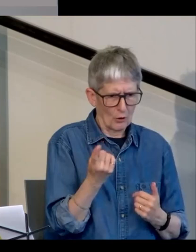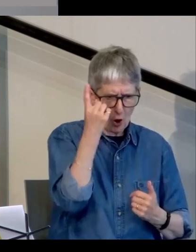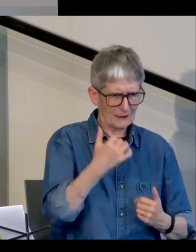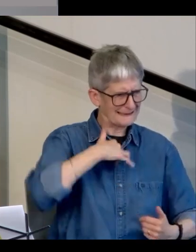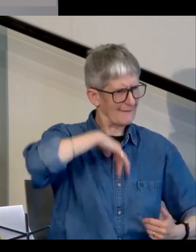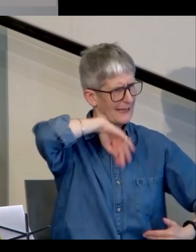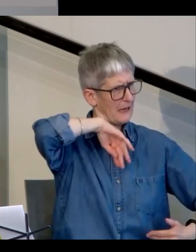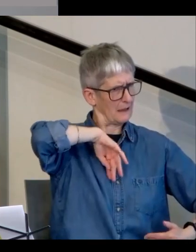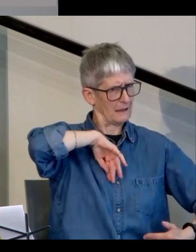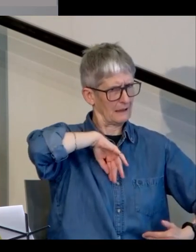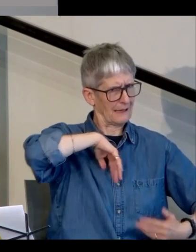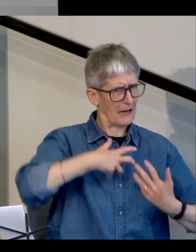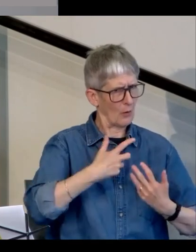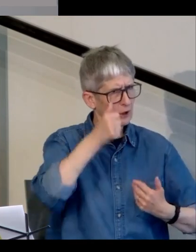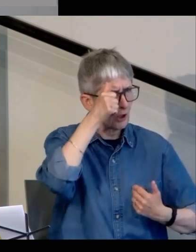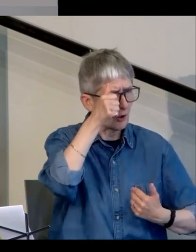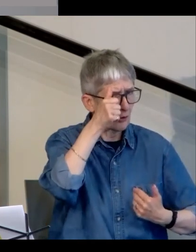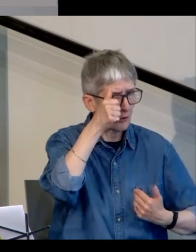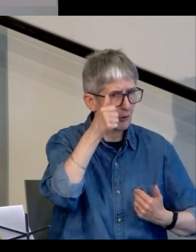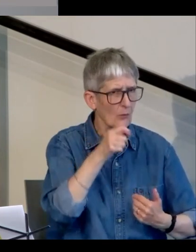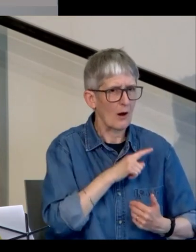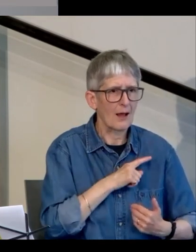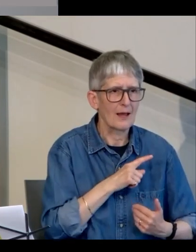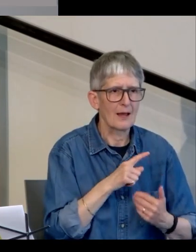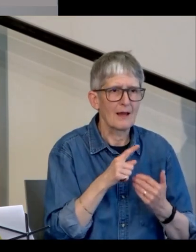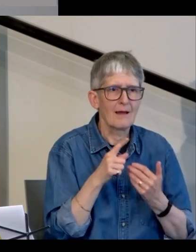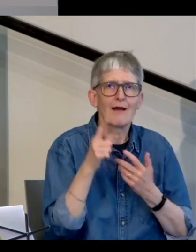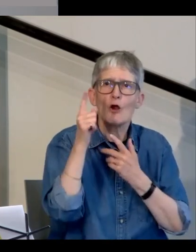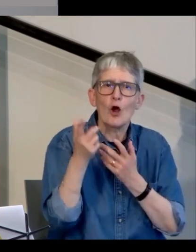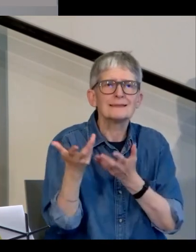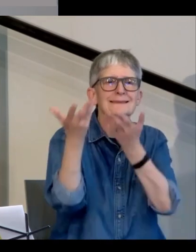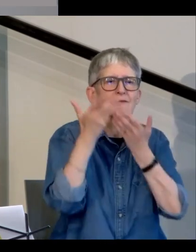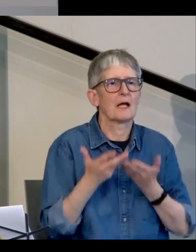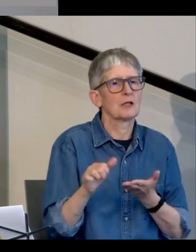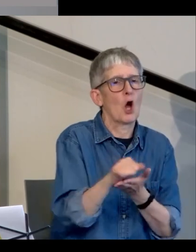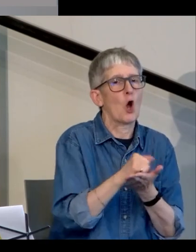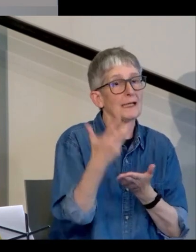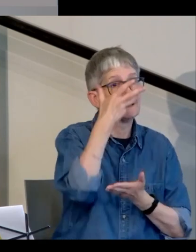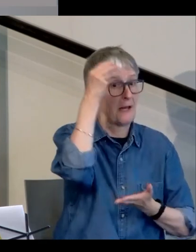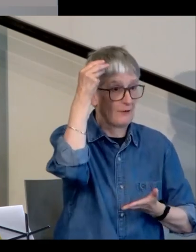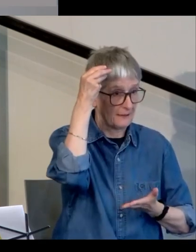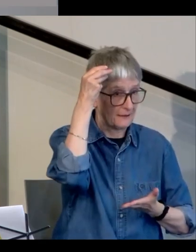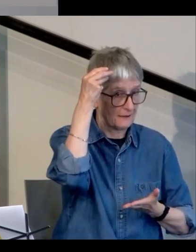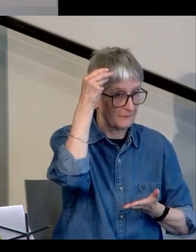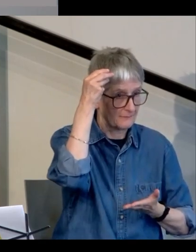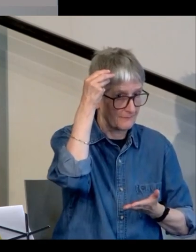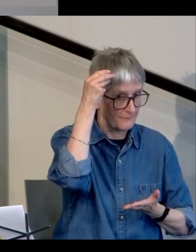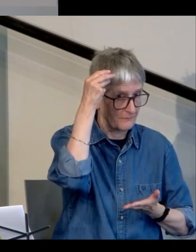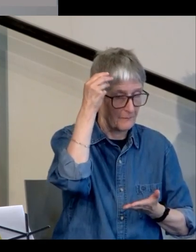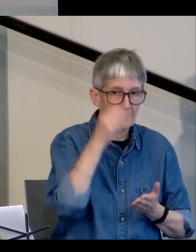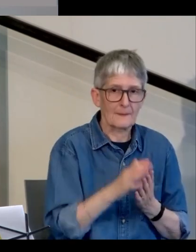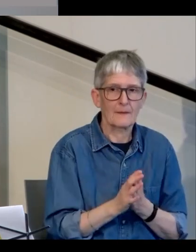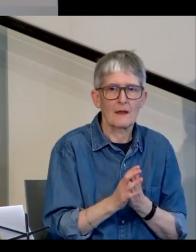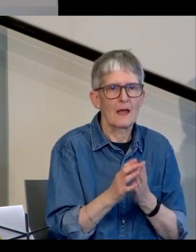loves us? And John says, because God has given us his Holy Spirit. Look what Paul says